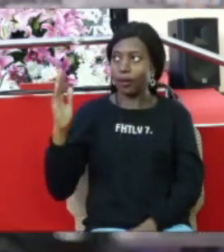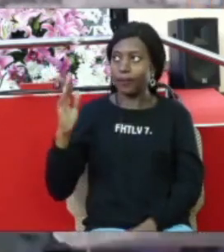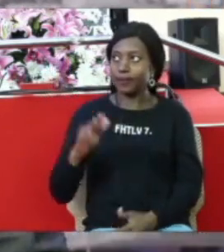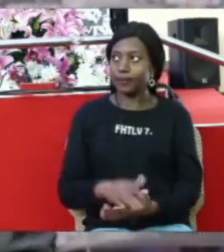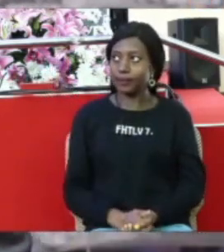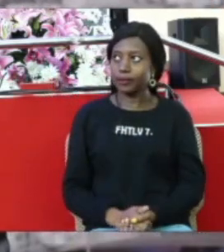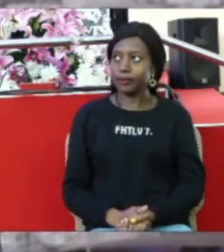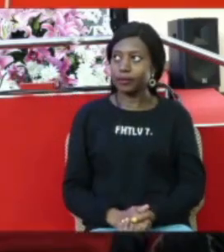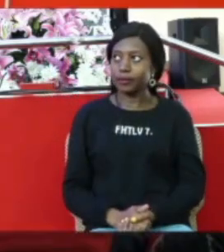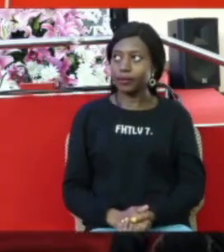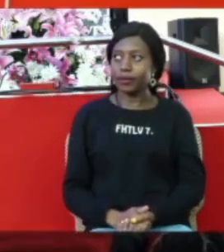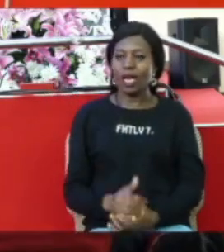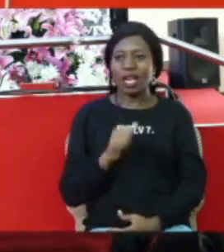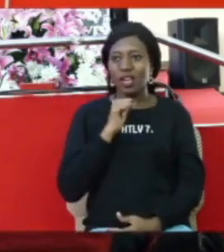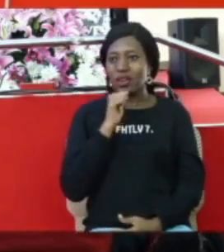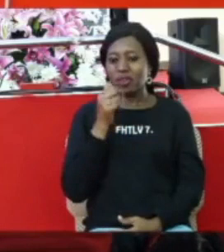and not panic for my life.